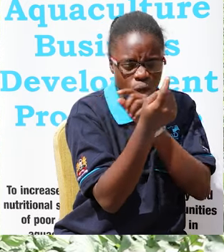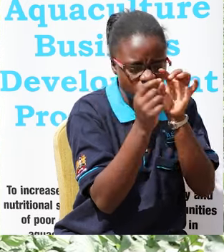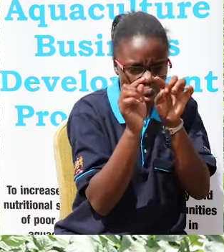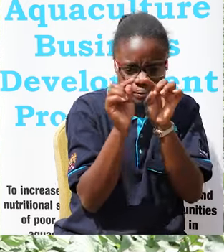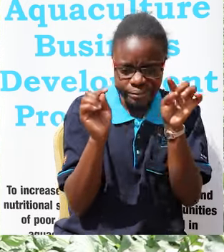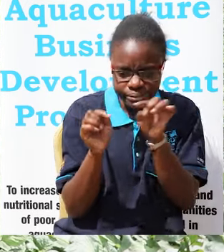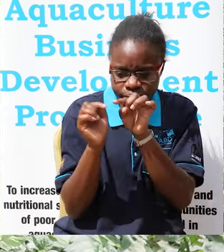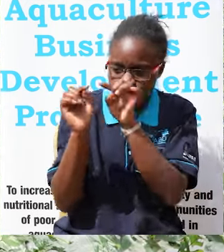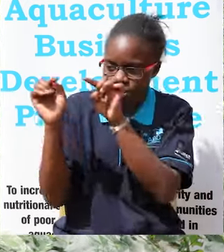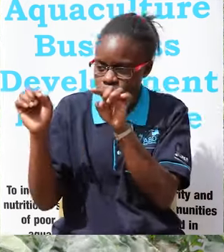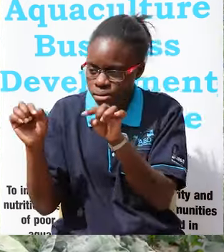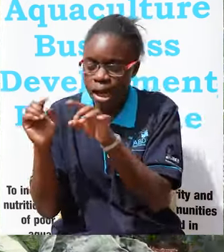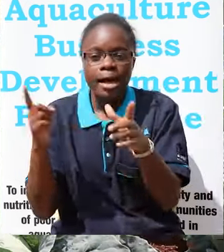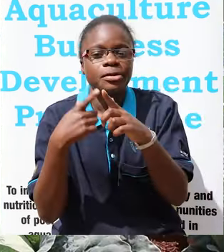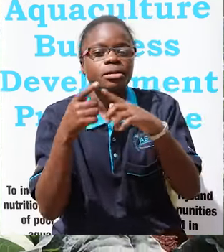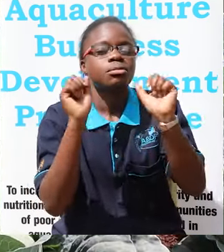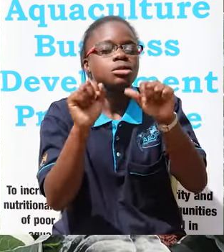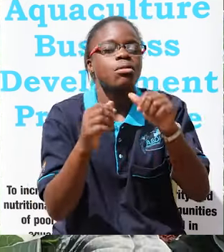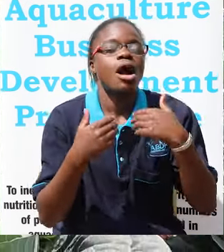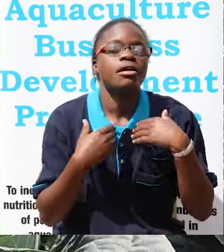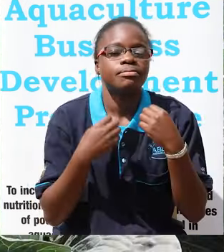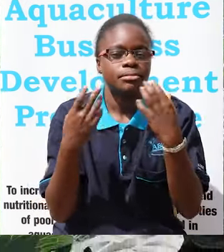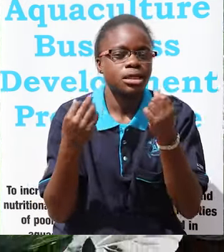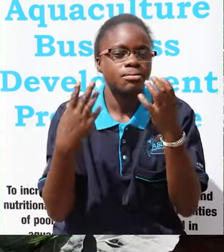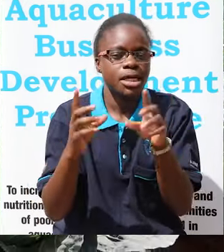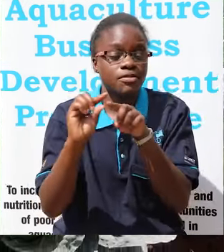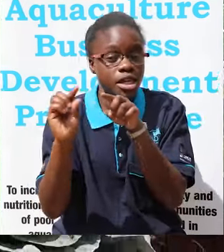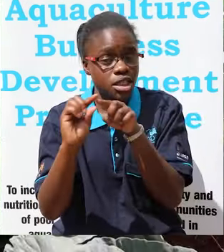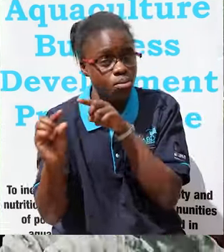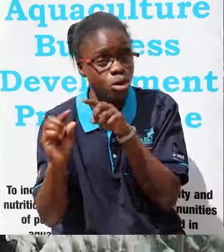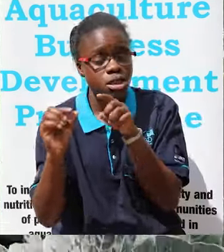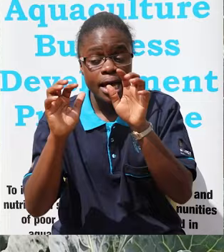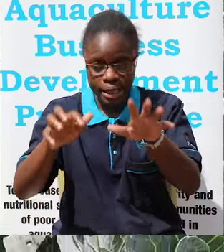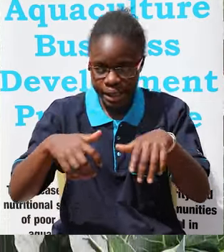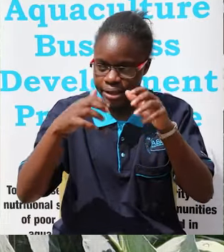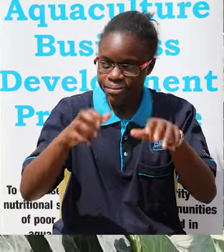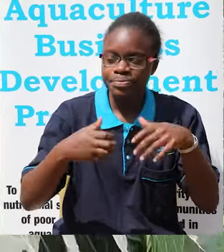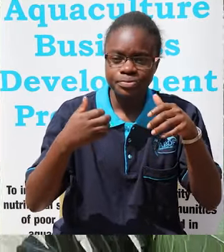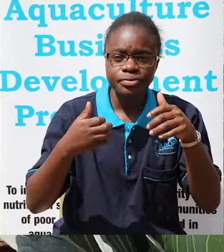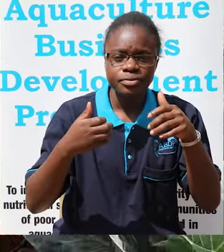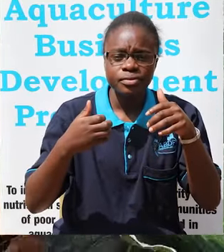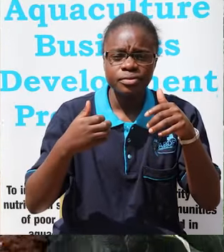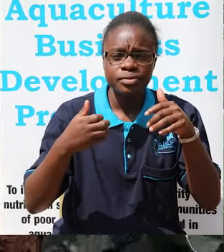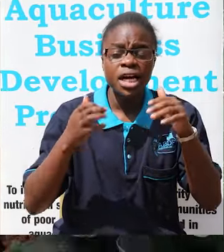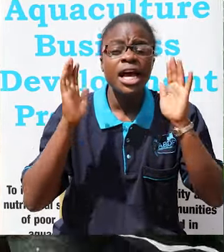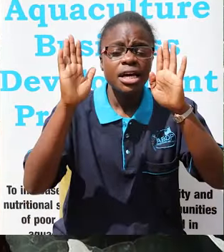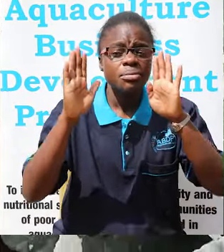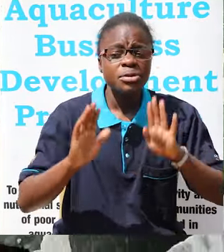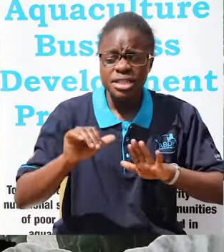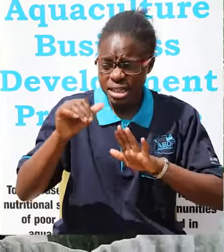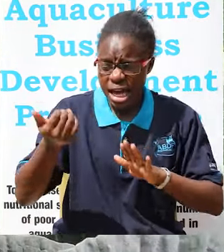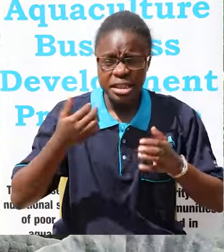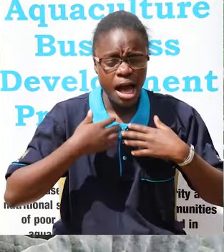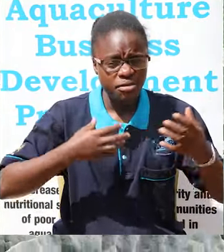plots so that you can have various vegetables in that garden. It's also important that you have a